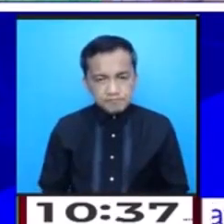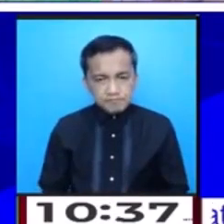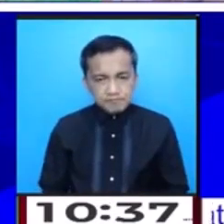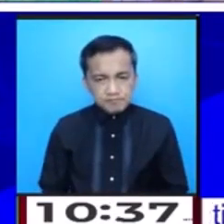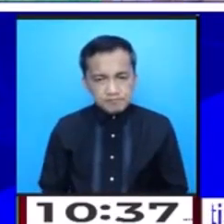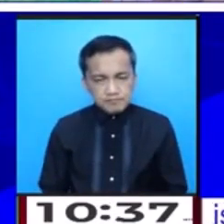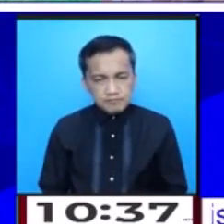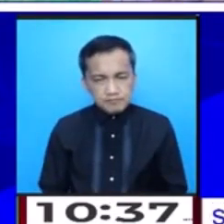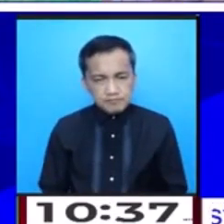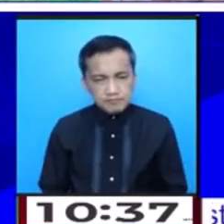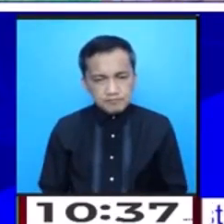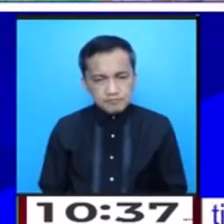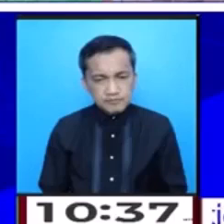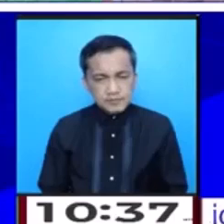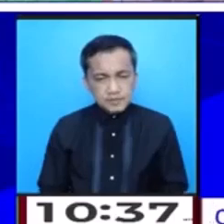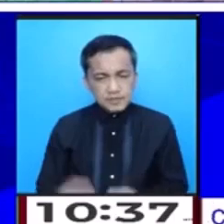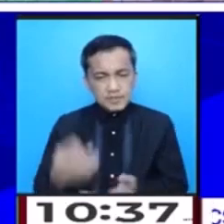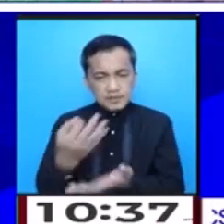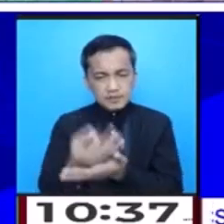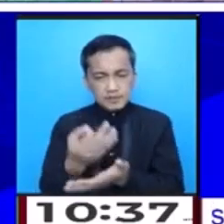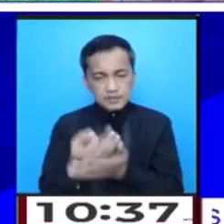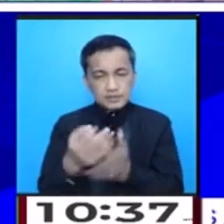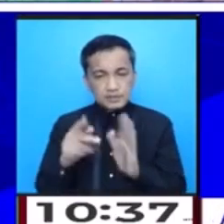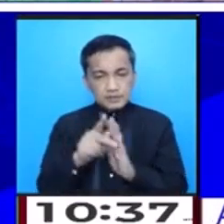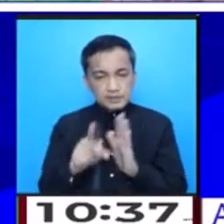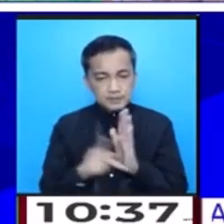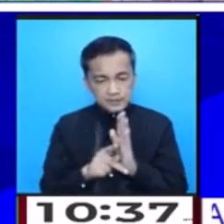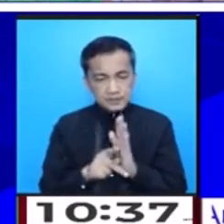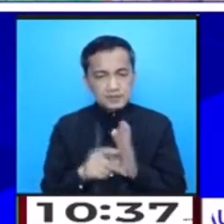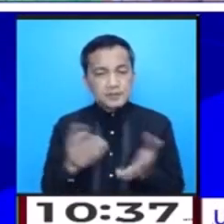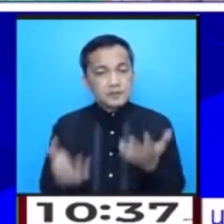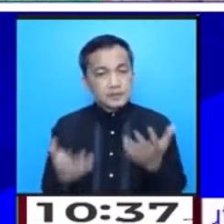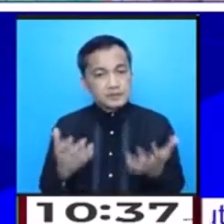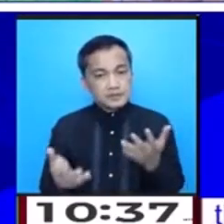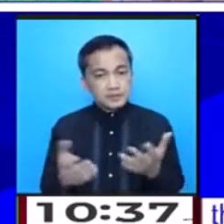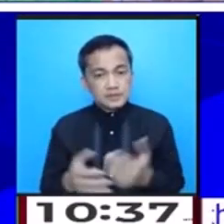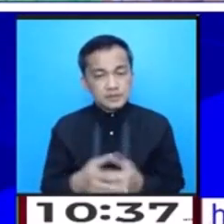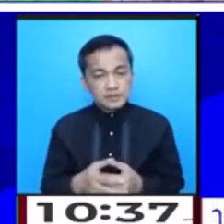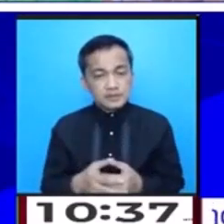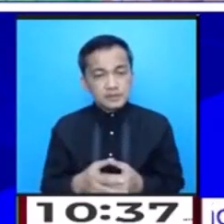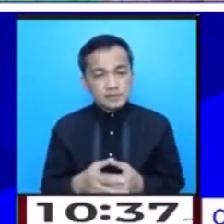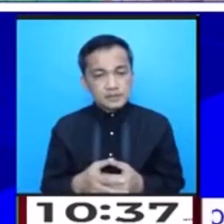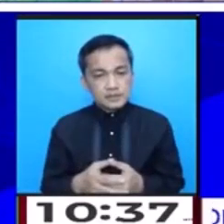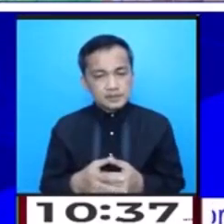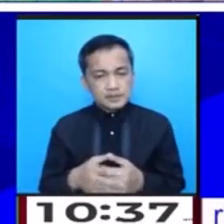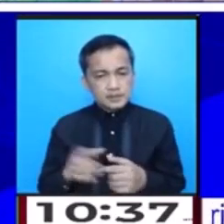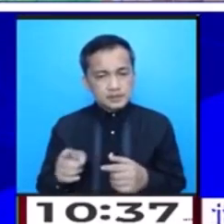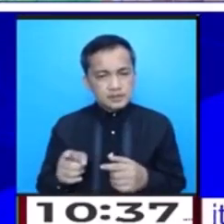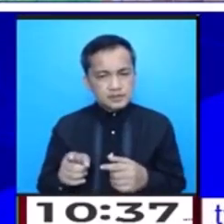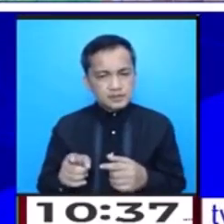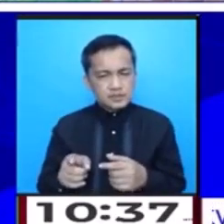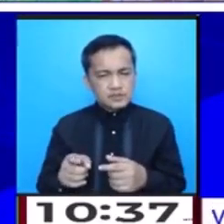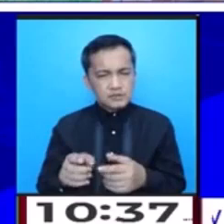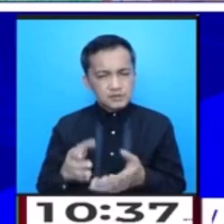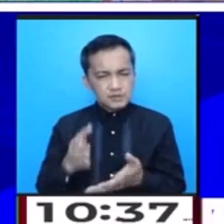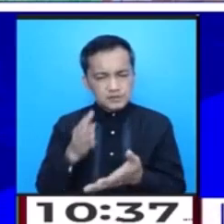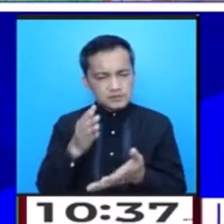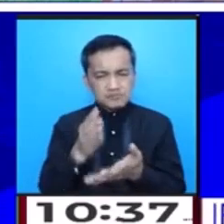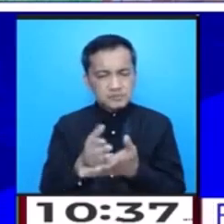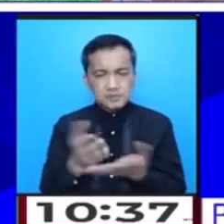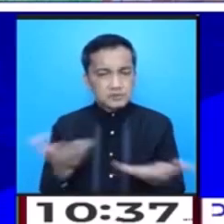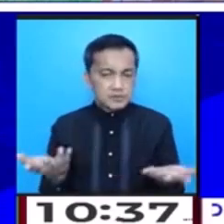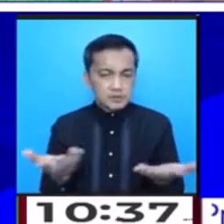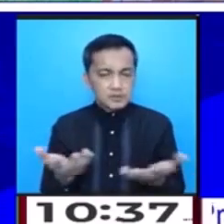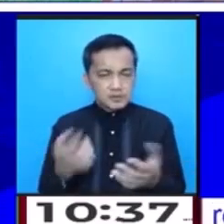their monetary policy, you know, perhaps even stopping the, you know, the further